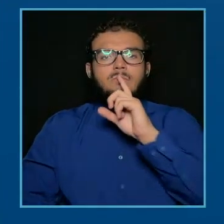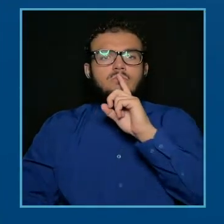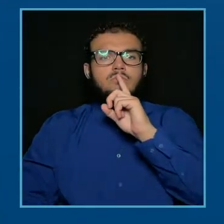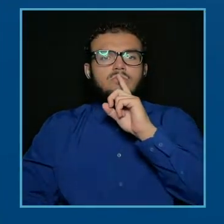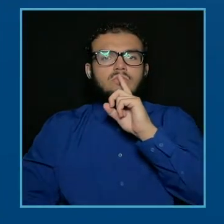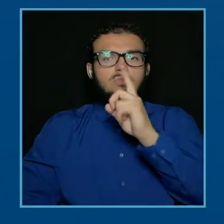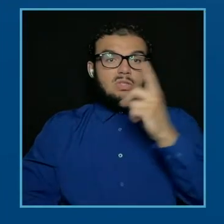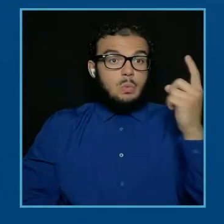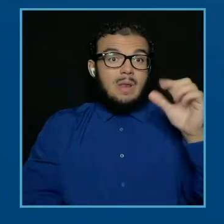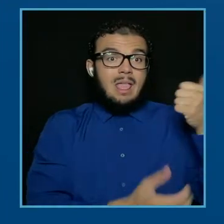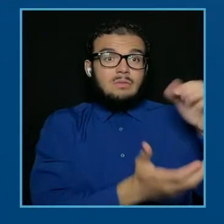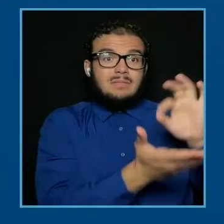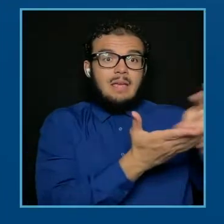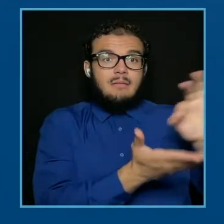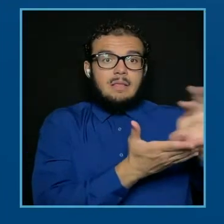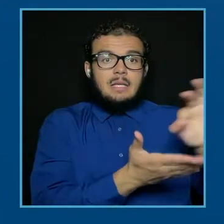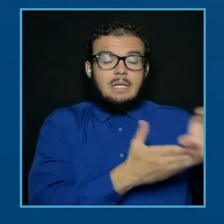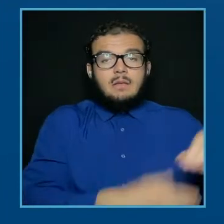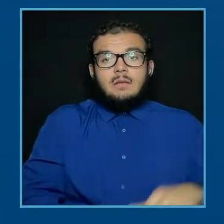did too.